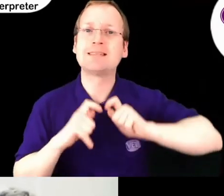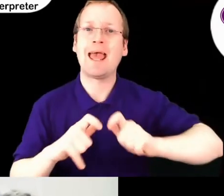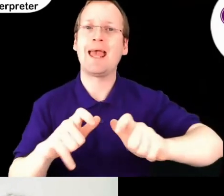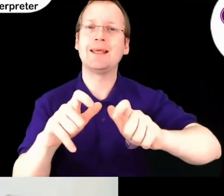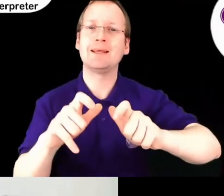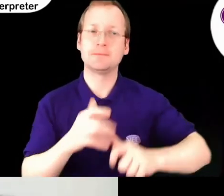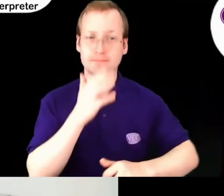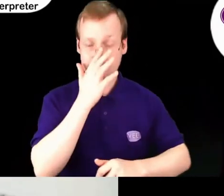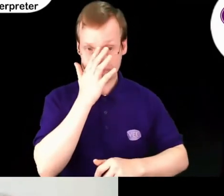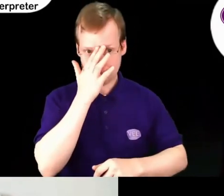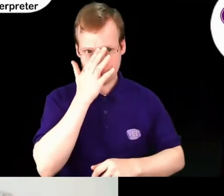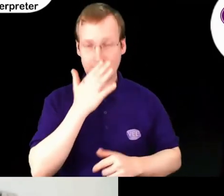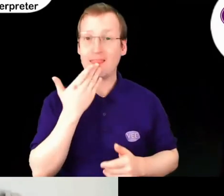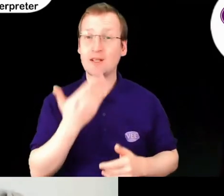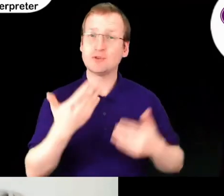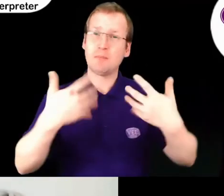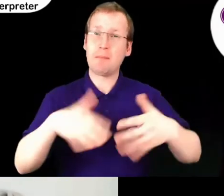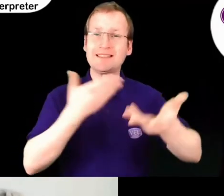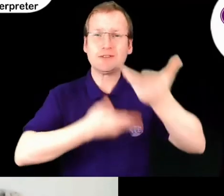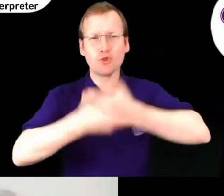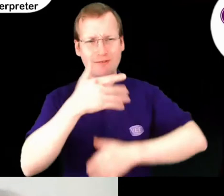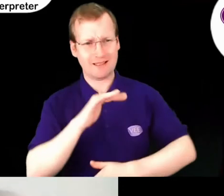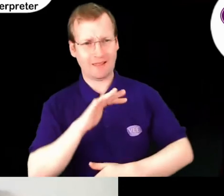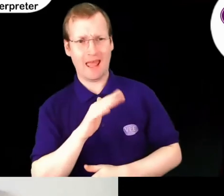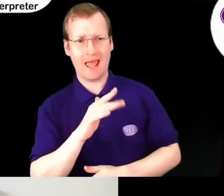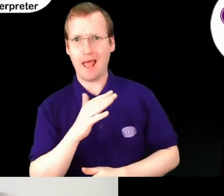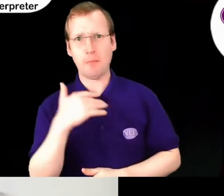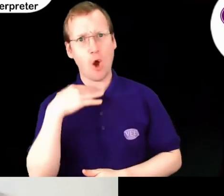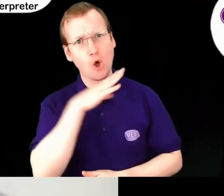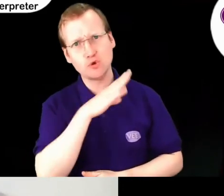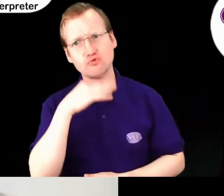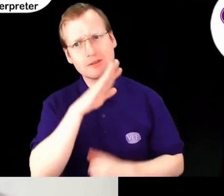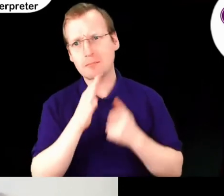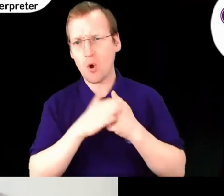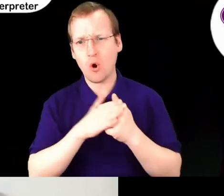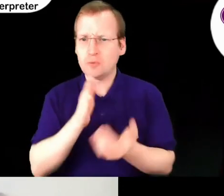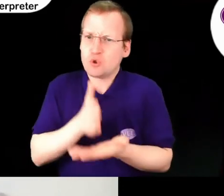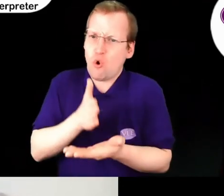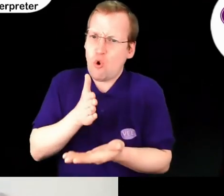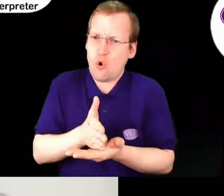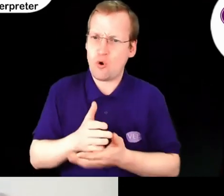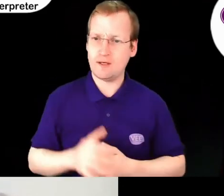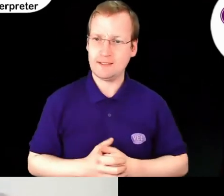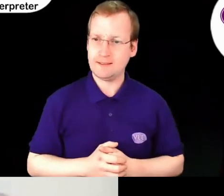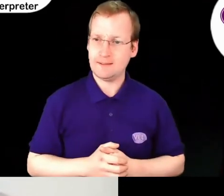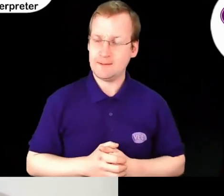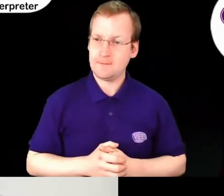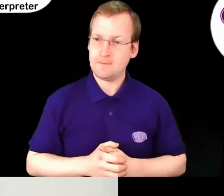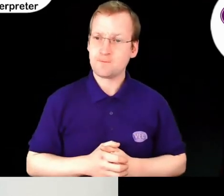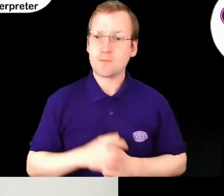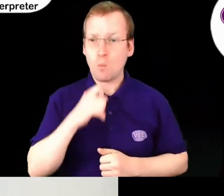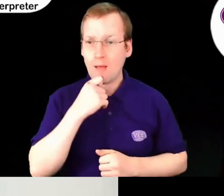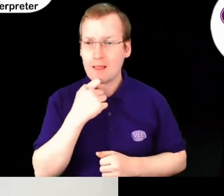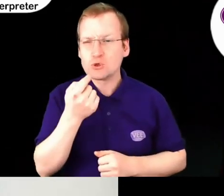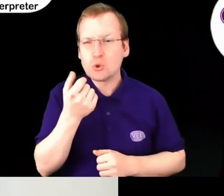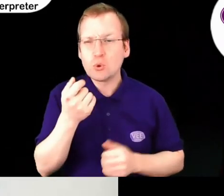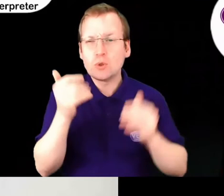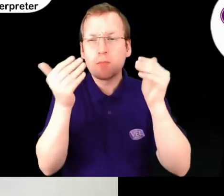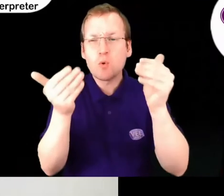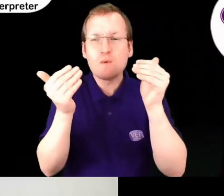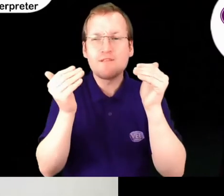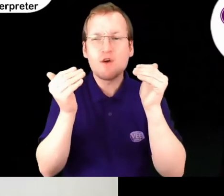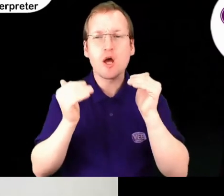Thank you. There's some really amazing stories in there and hundreds more, I'm sure. So we're going to soon move to